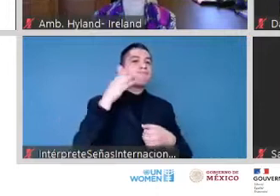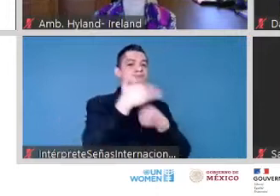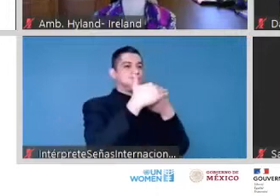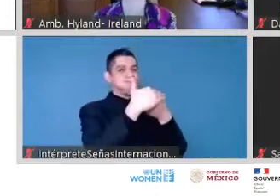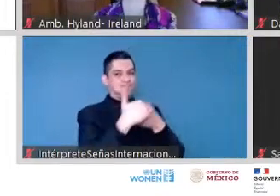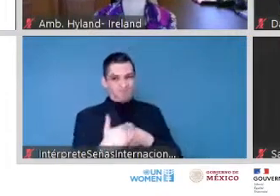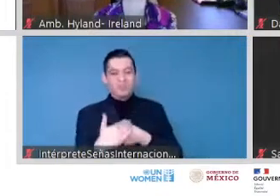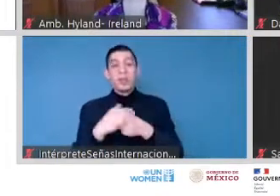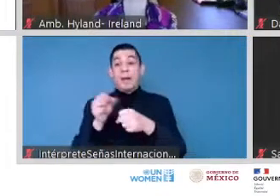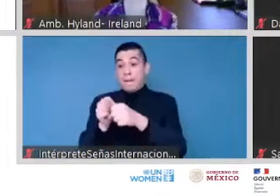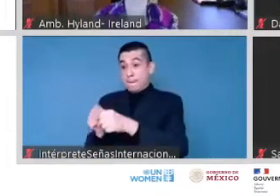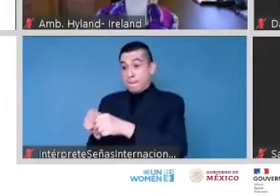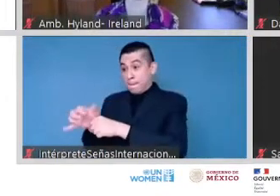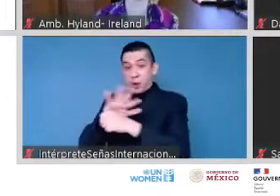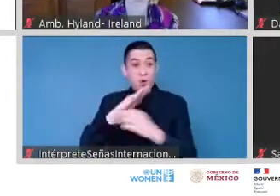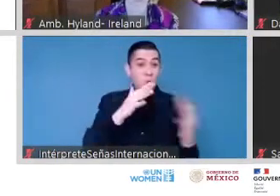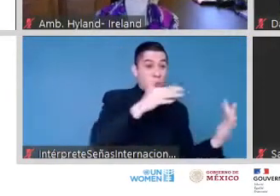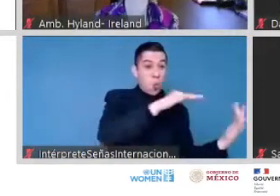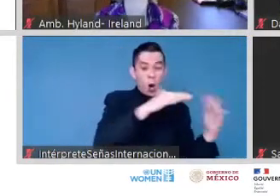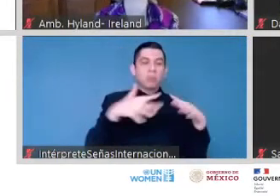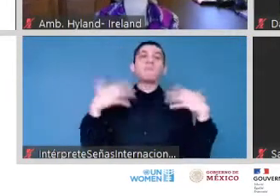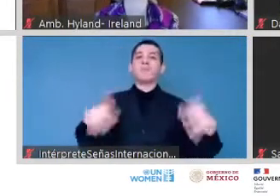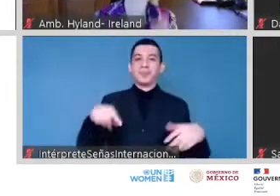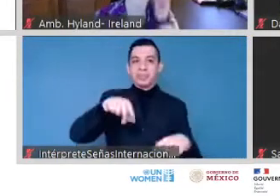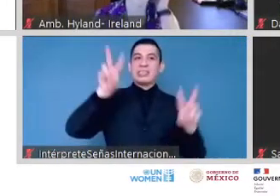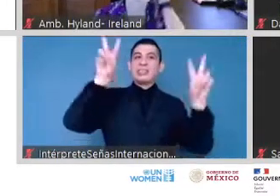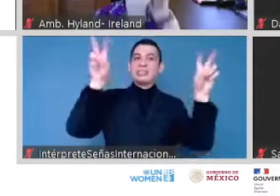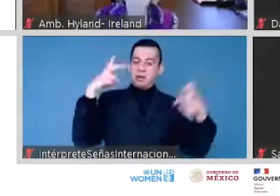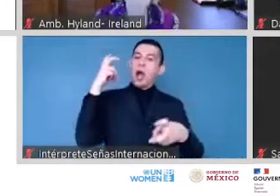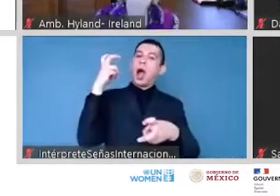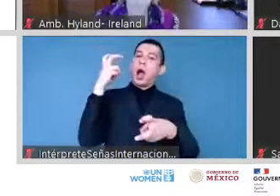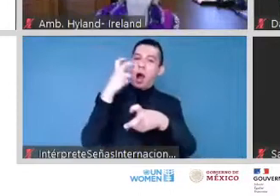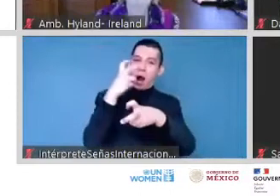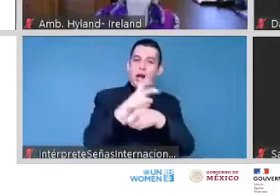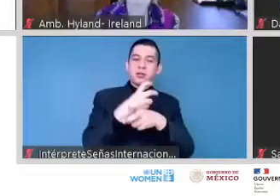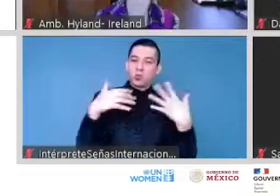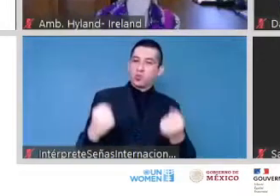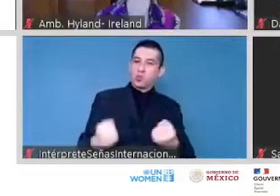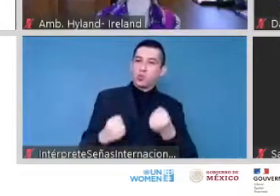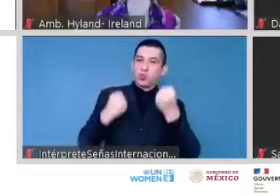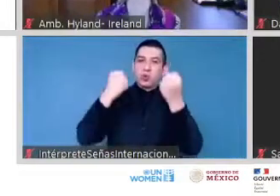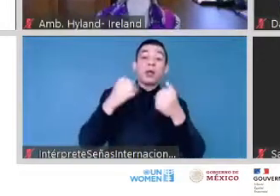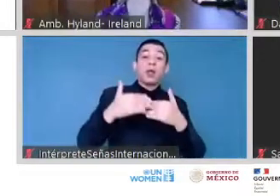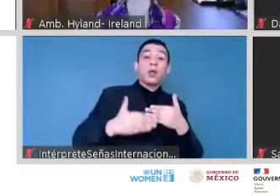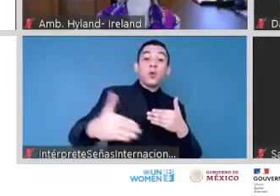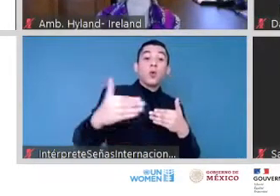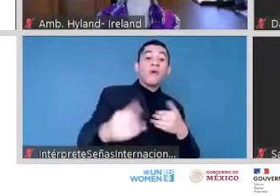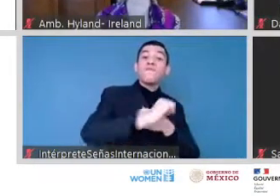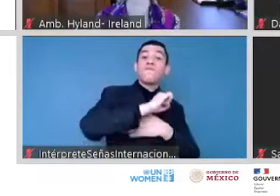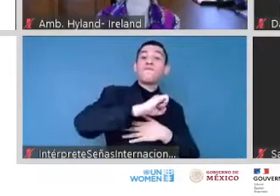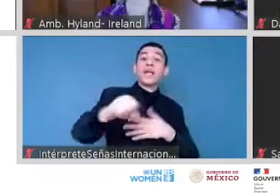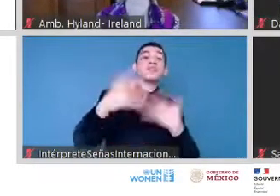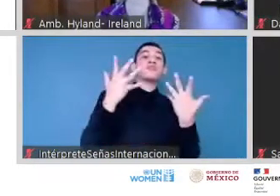will be long lasting. So in light of the conversation we're having today as an aid worker and as a humanitarian, I would be remiss if I didn't